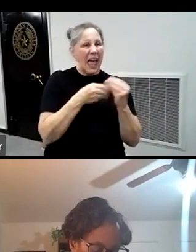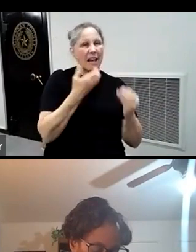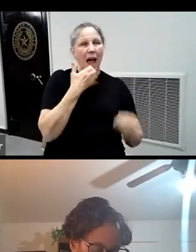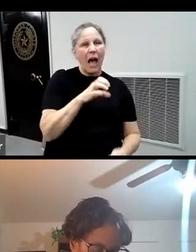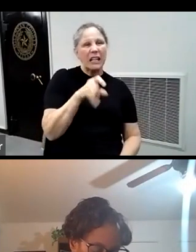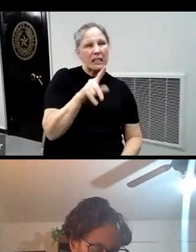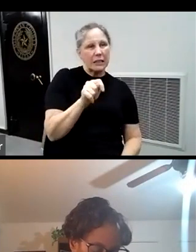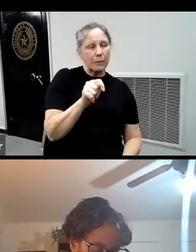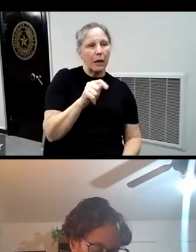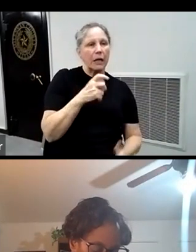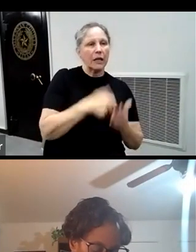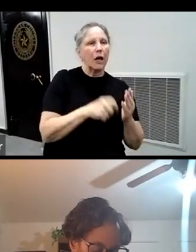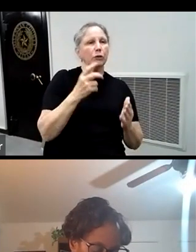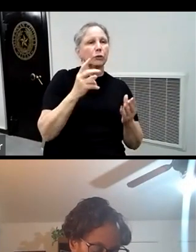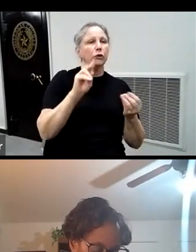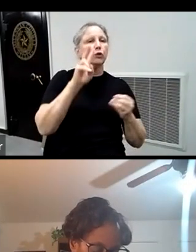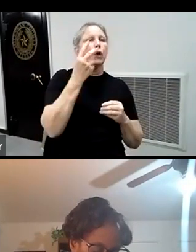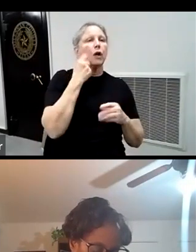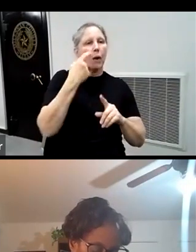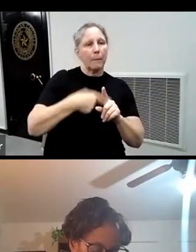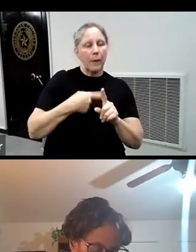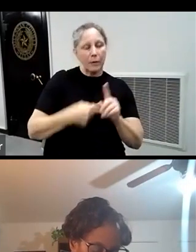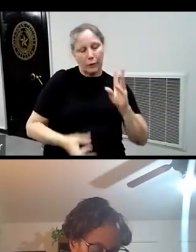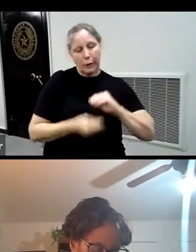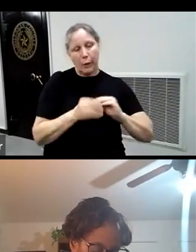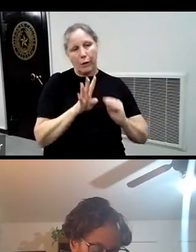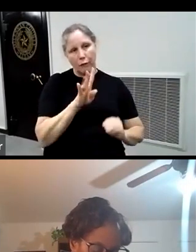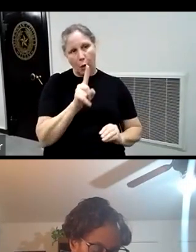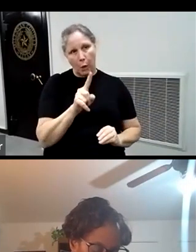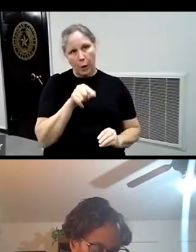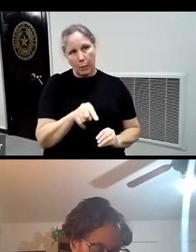additional $2 a month for a total of